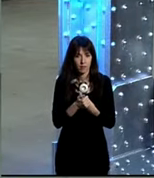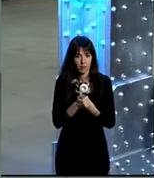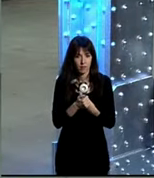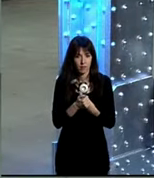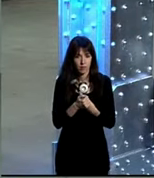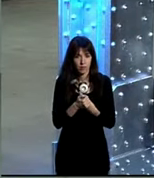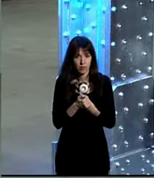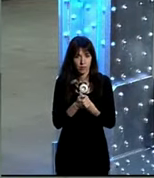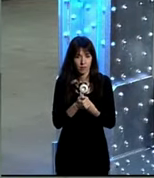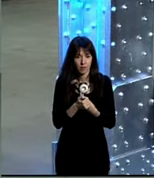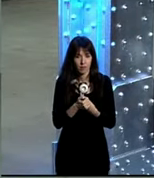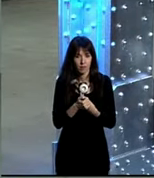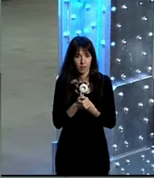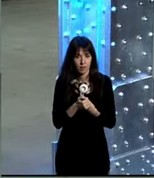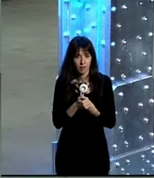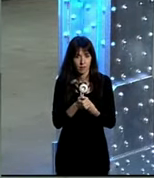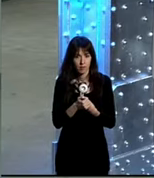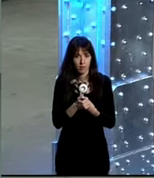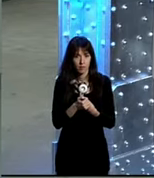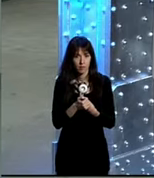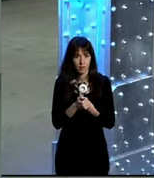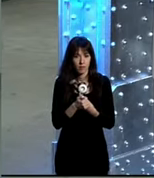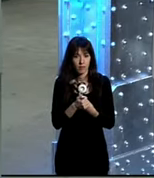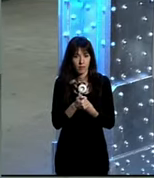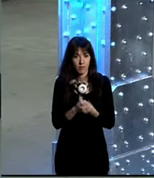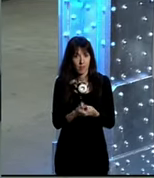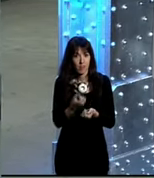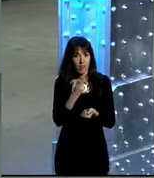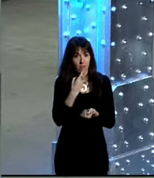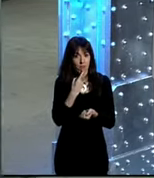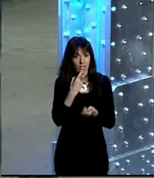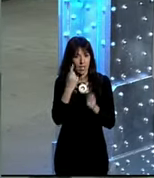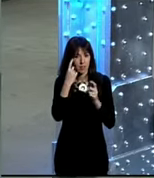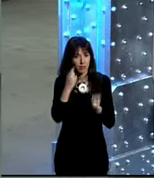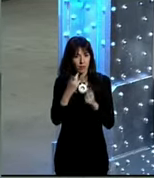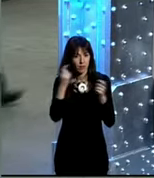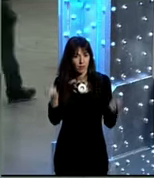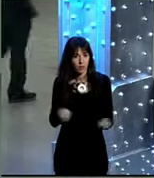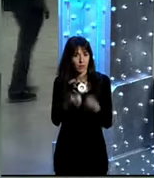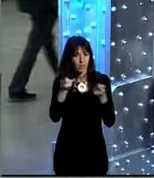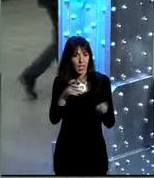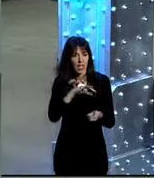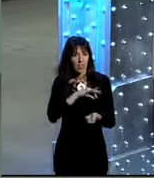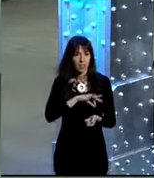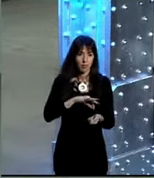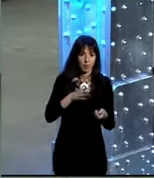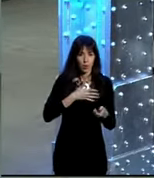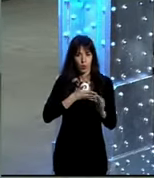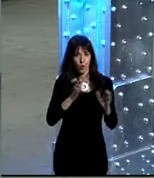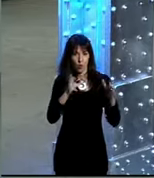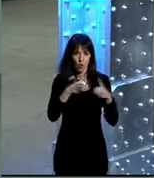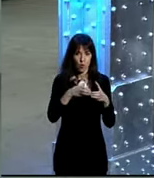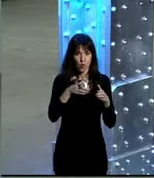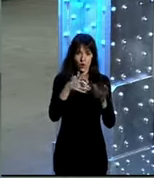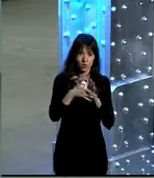call to solutions to foster community spirit, right? And raise awareness of neglected areas